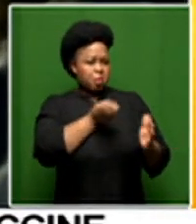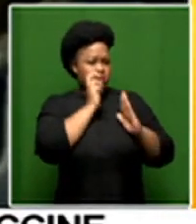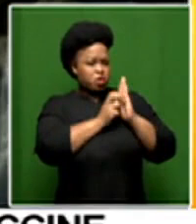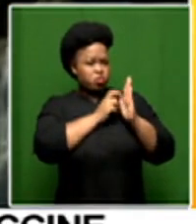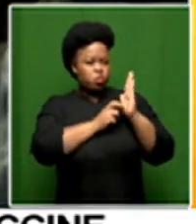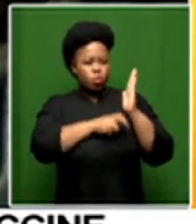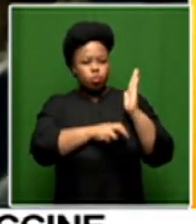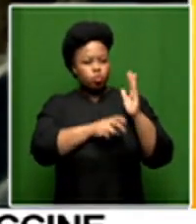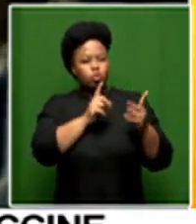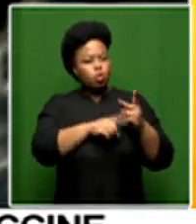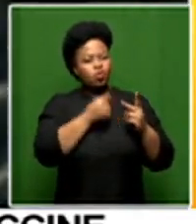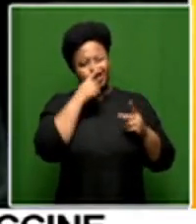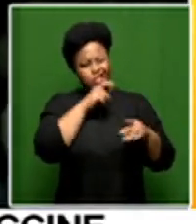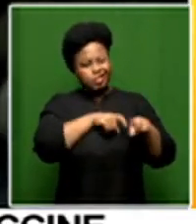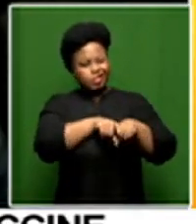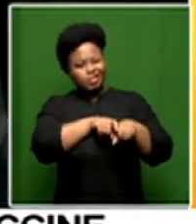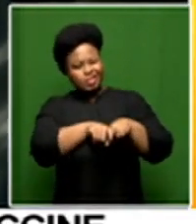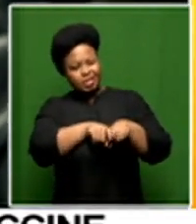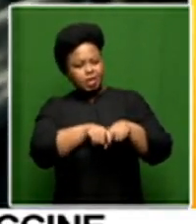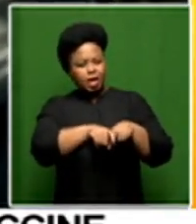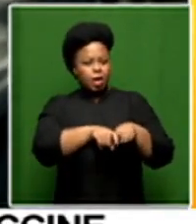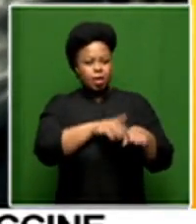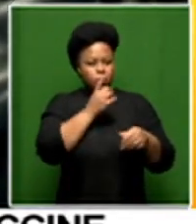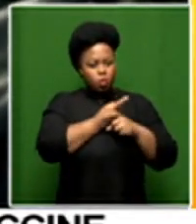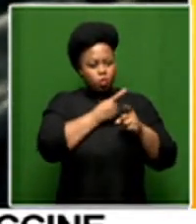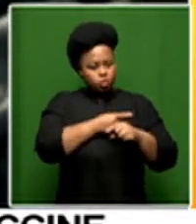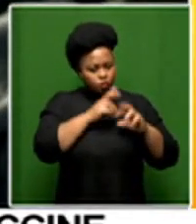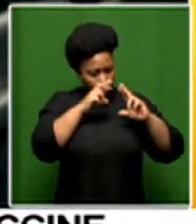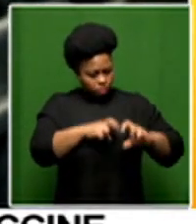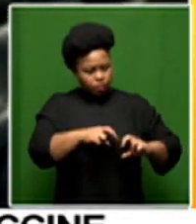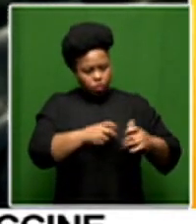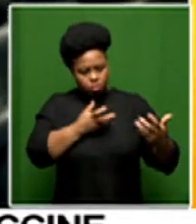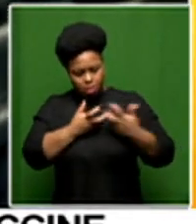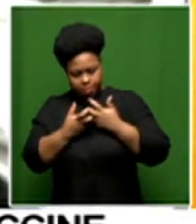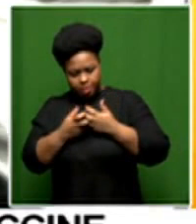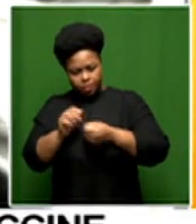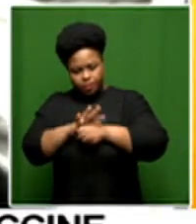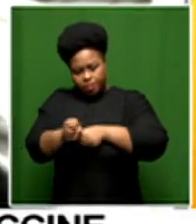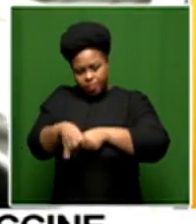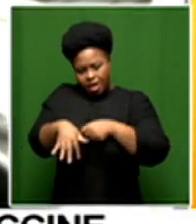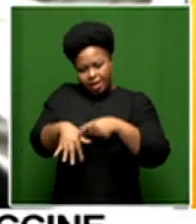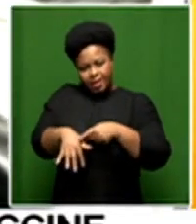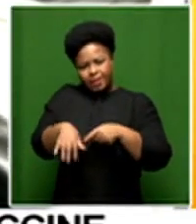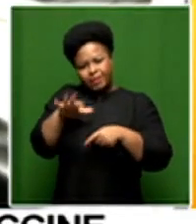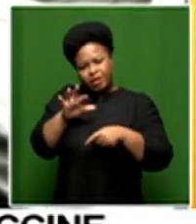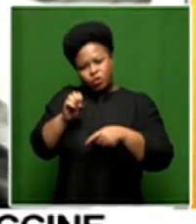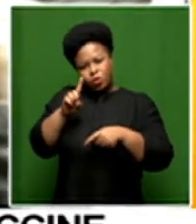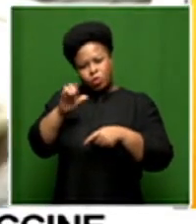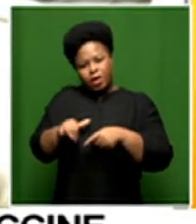and also the testing that has to go hand in hand with that for our variant of the COVID-19